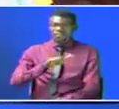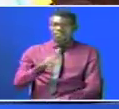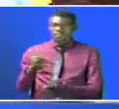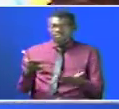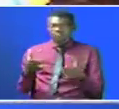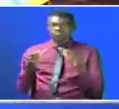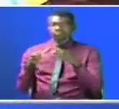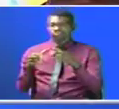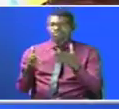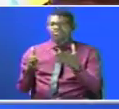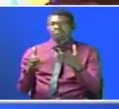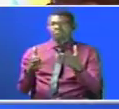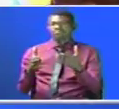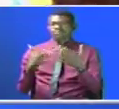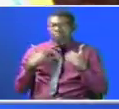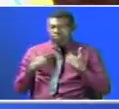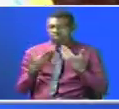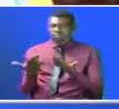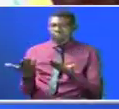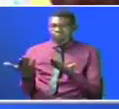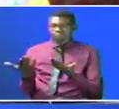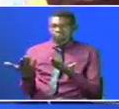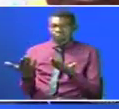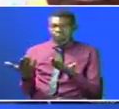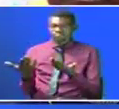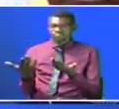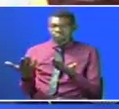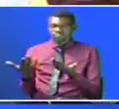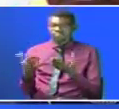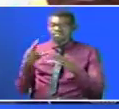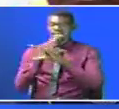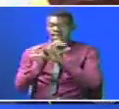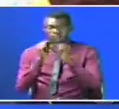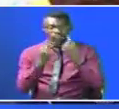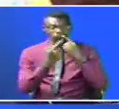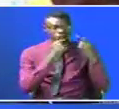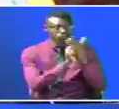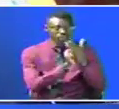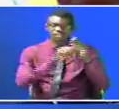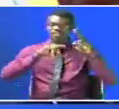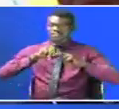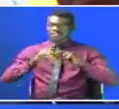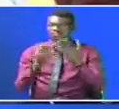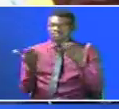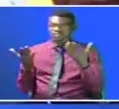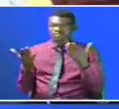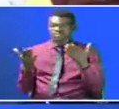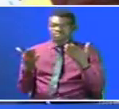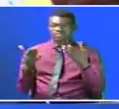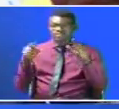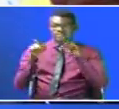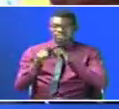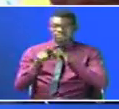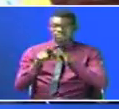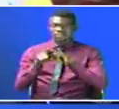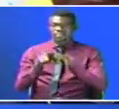the wananchi who will be addressed by the president will be seated, and generally